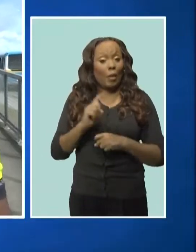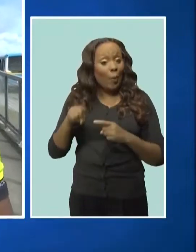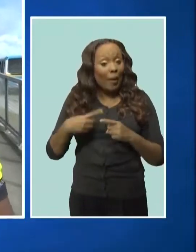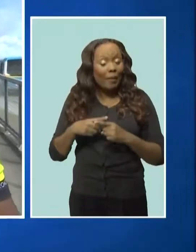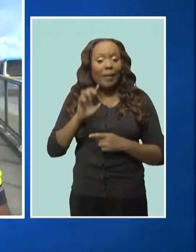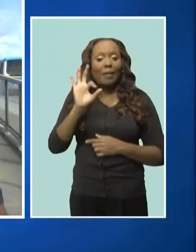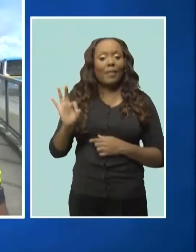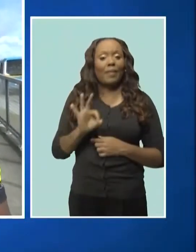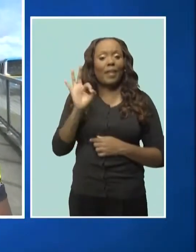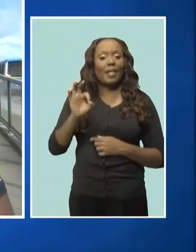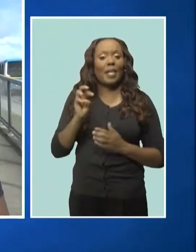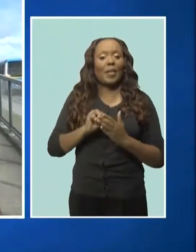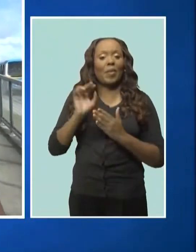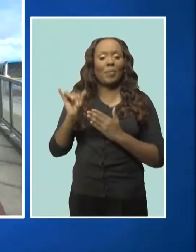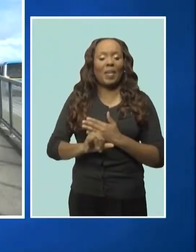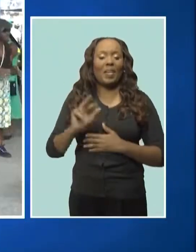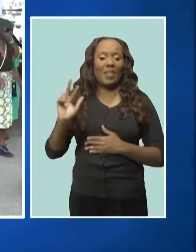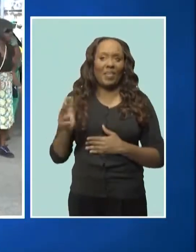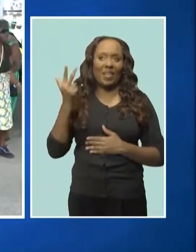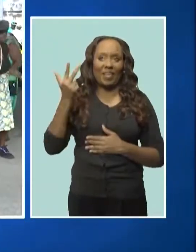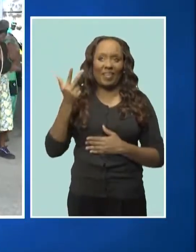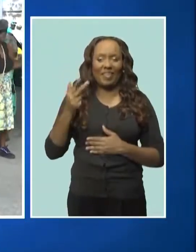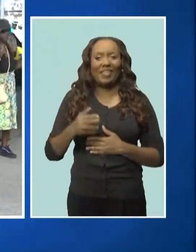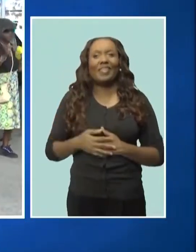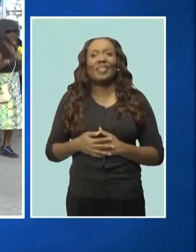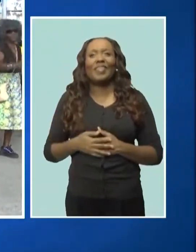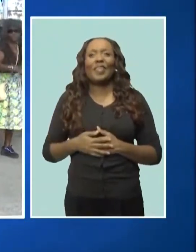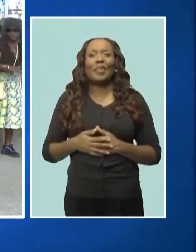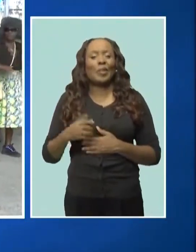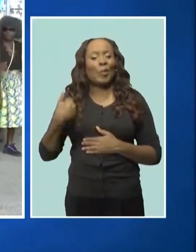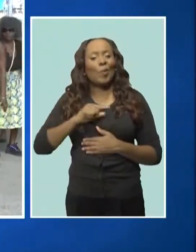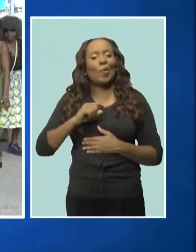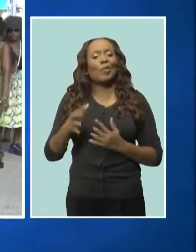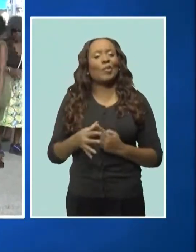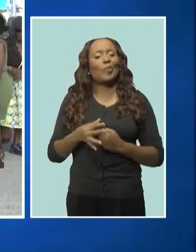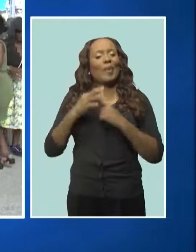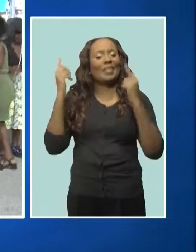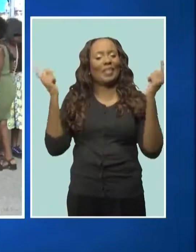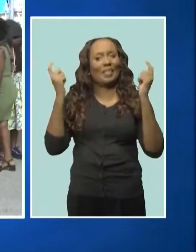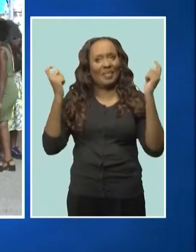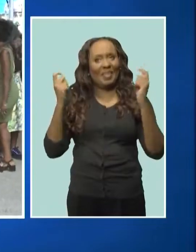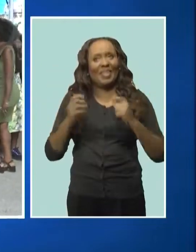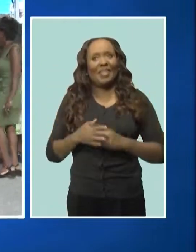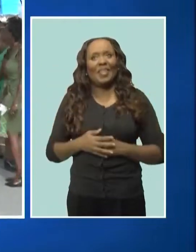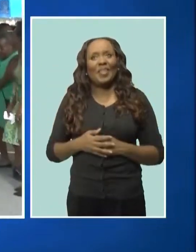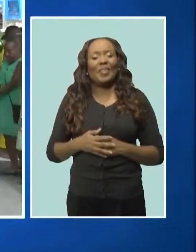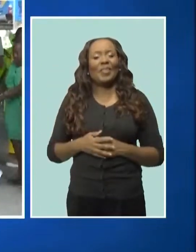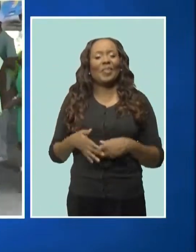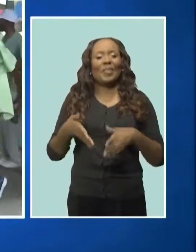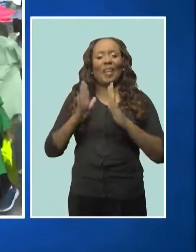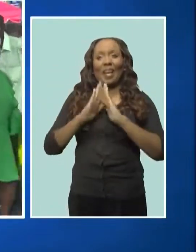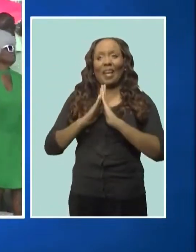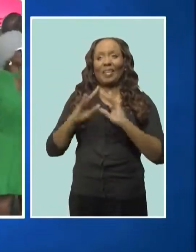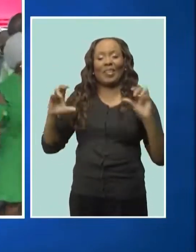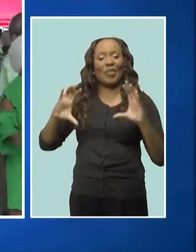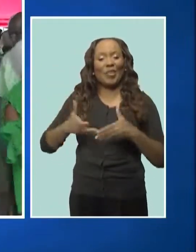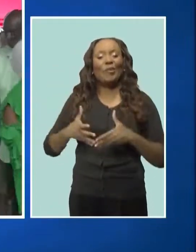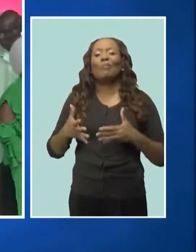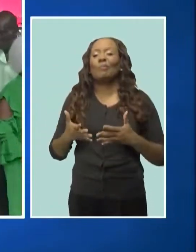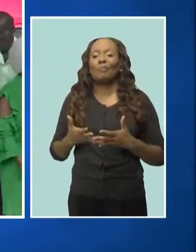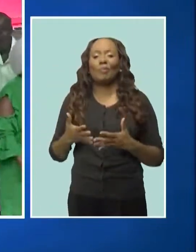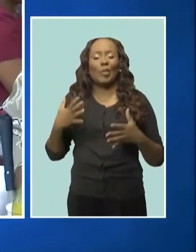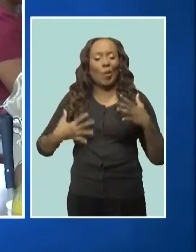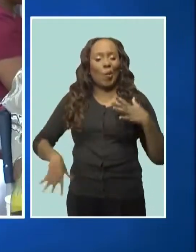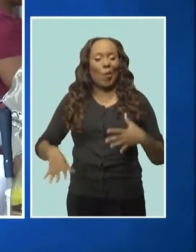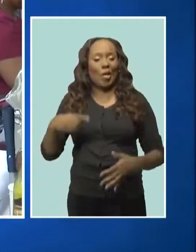bringing it home to CBC and with our Q family. Well, we've asked our Q family to wear green in celebration. They've responded. The